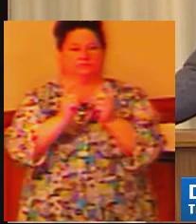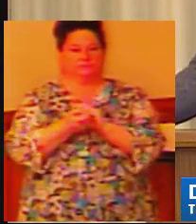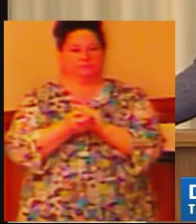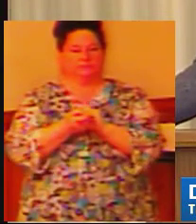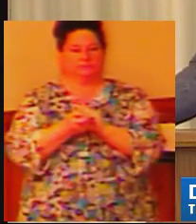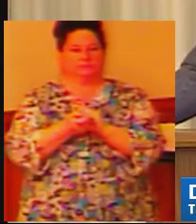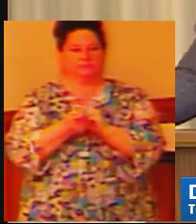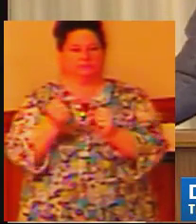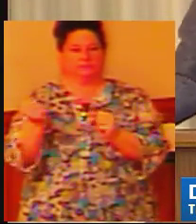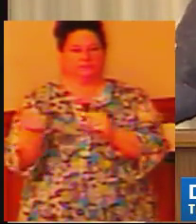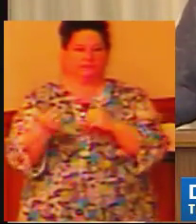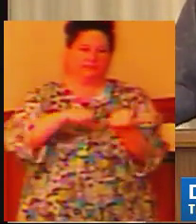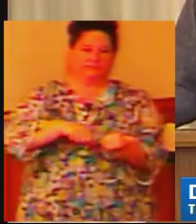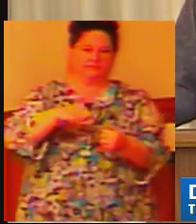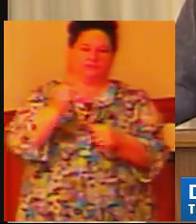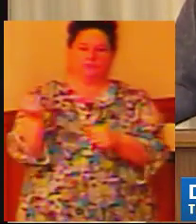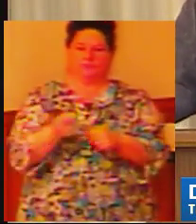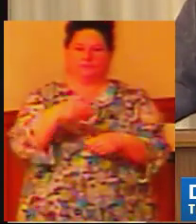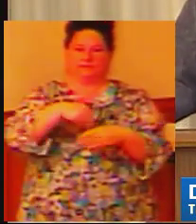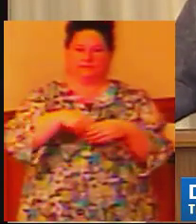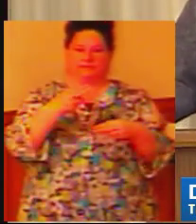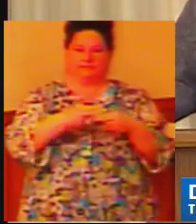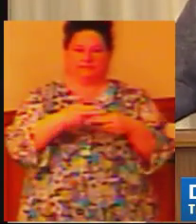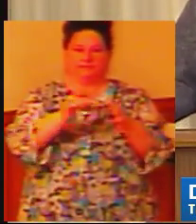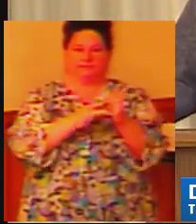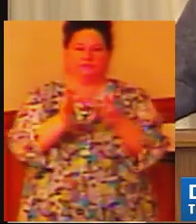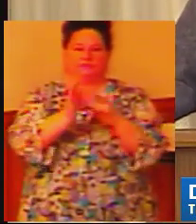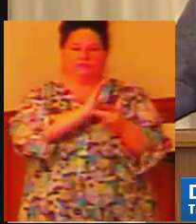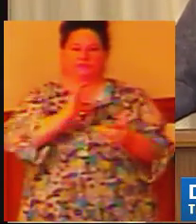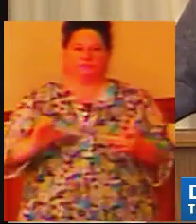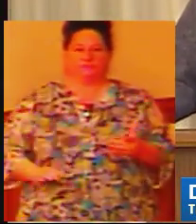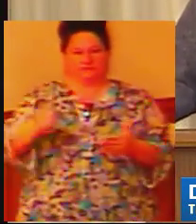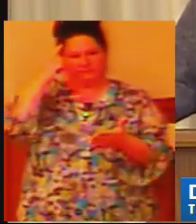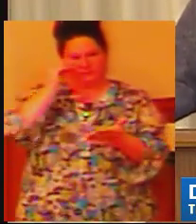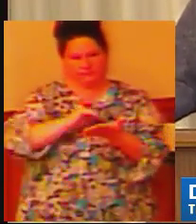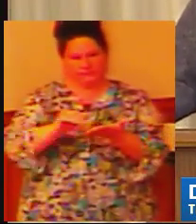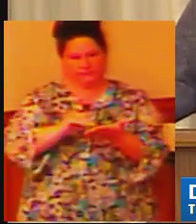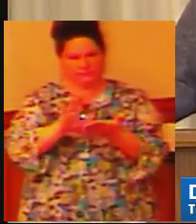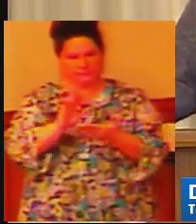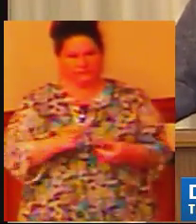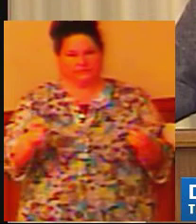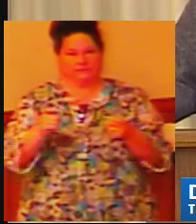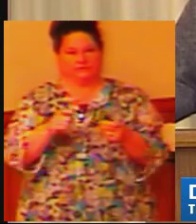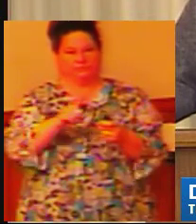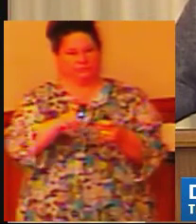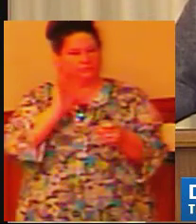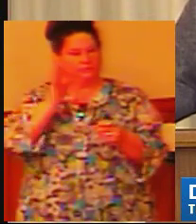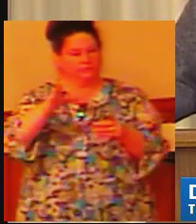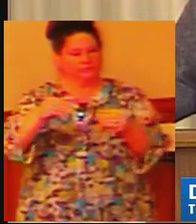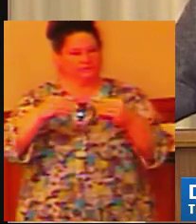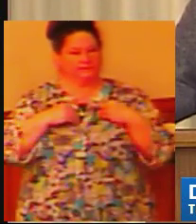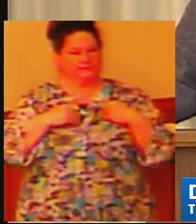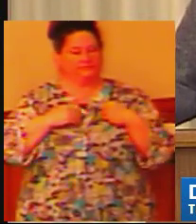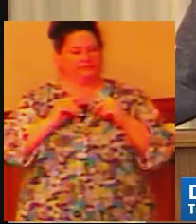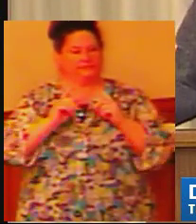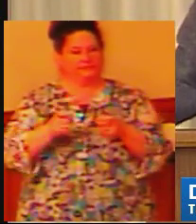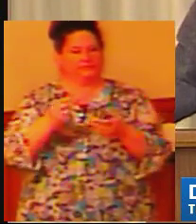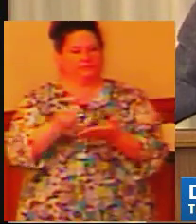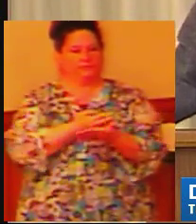you, in the name of Jesus Christ, for the remission of sins, and ye shall receive the gift of the Holy